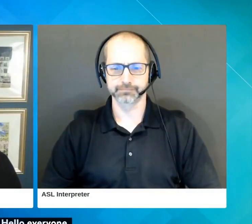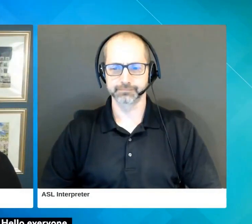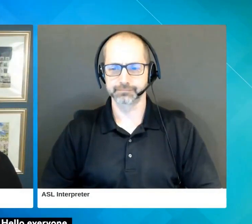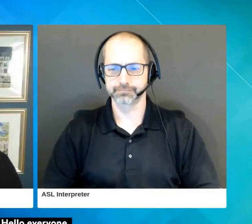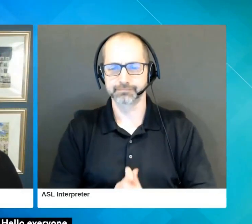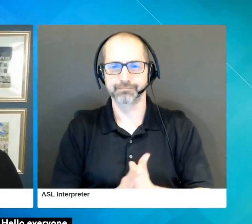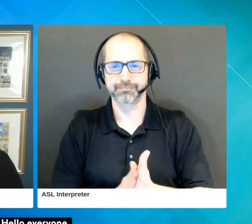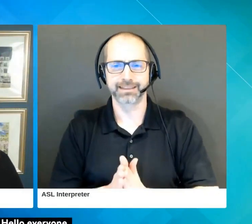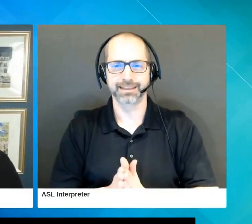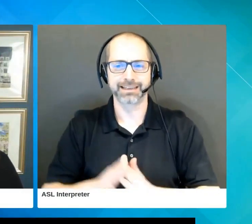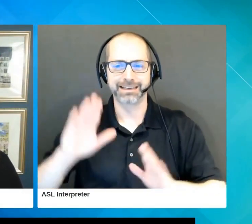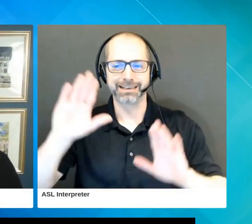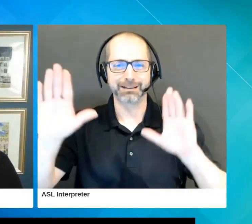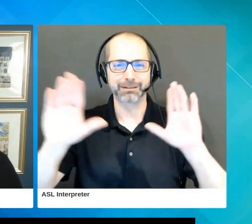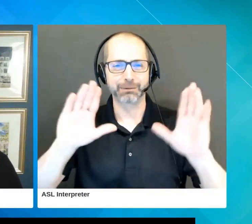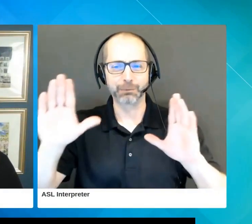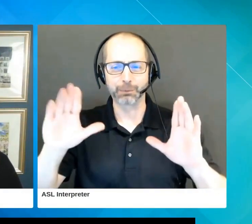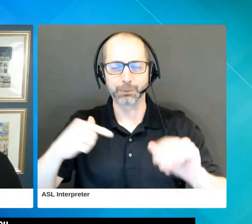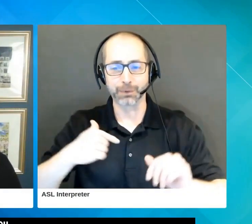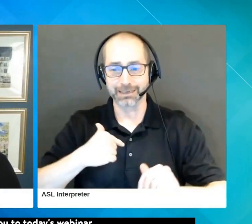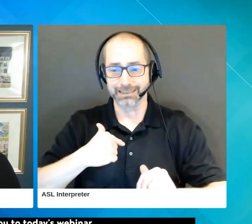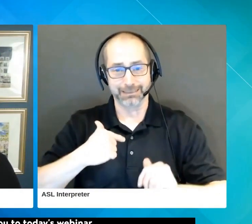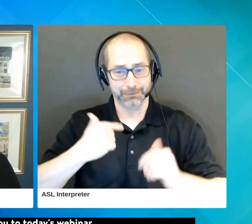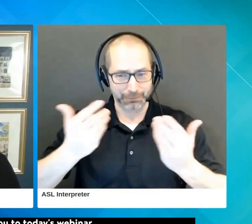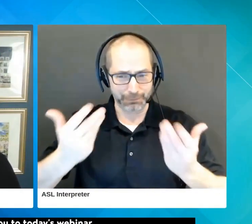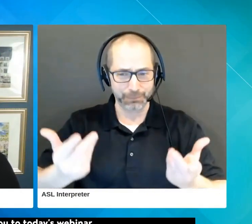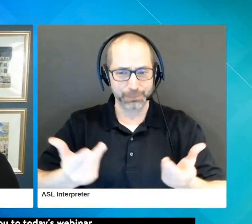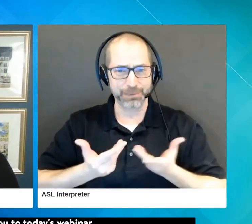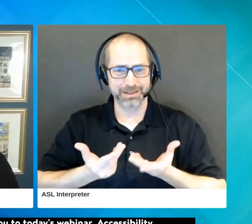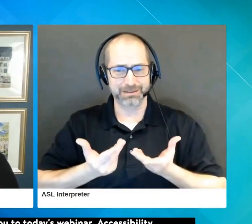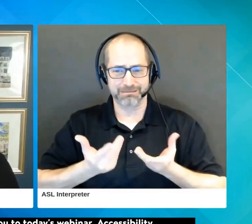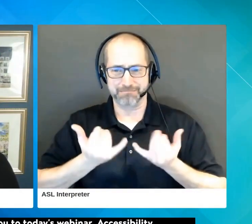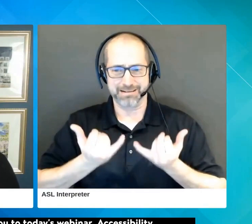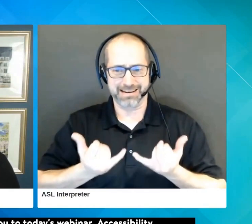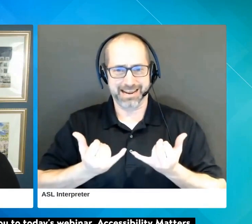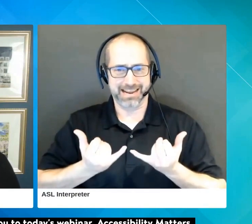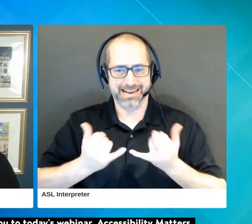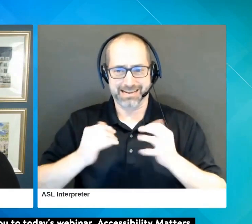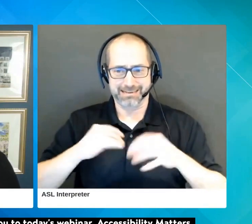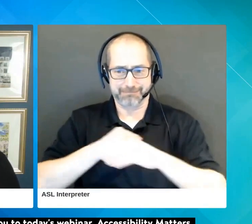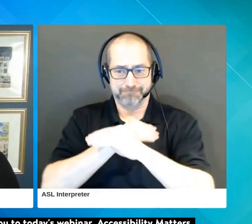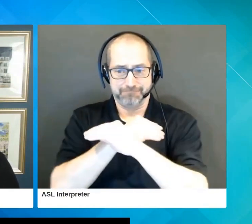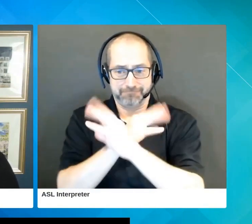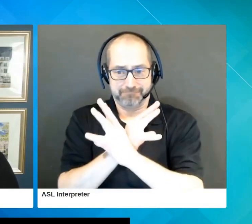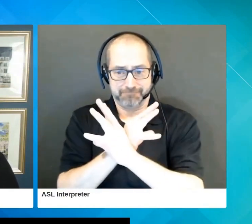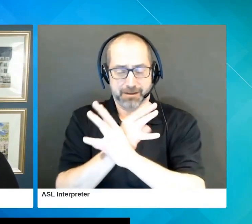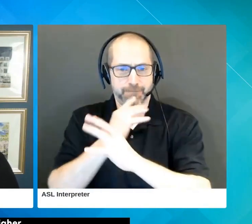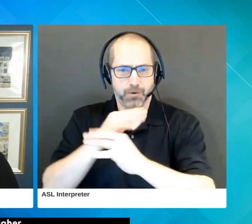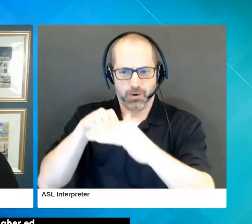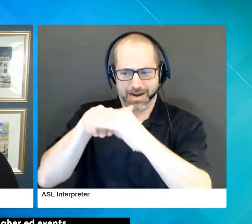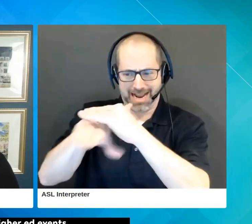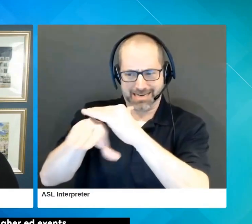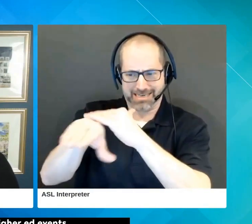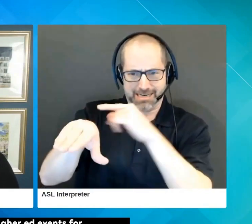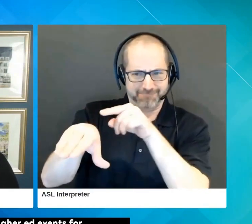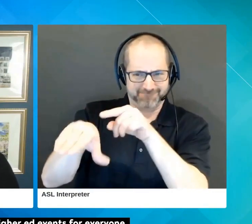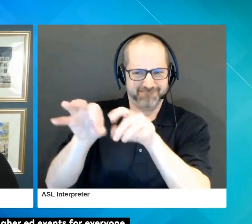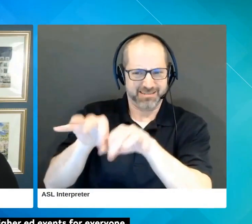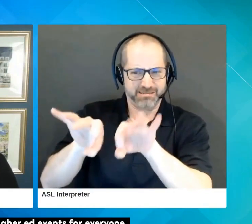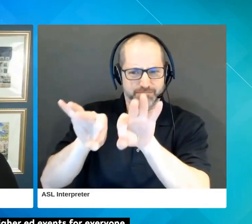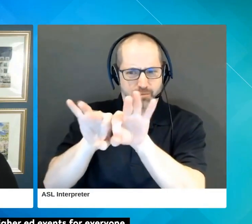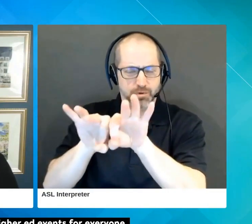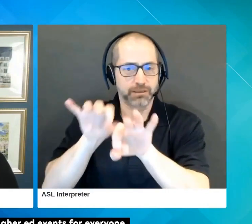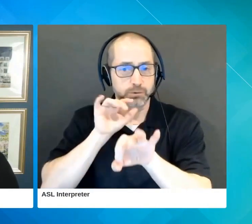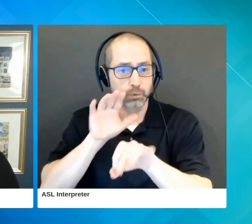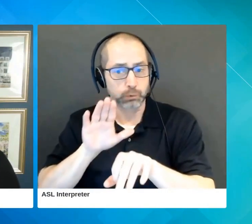Hello, everyone. I'm delighted to welcome you to today's webinar, Accessibility Matters, Enhancing Higher Ed Events for